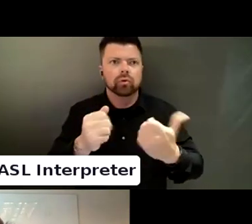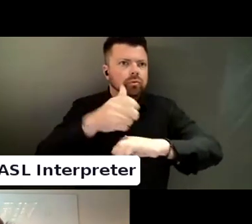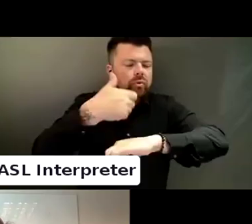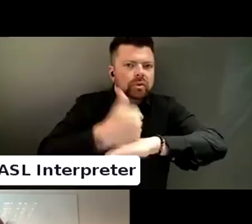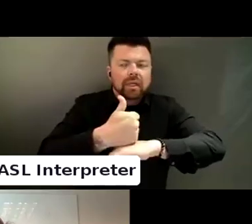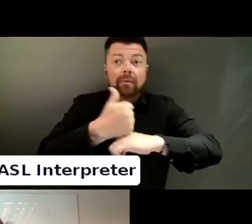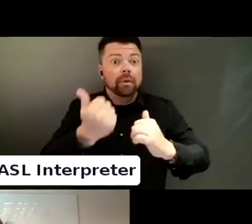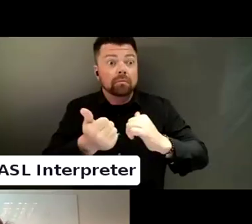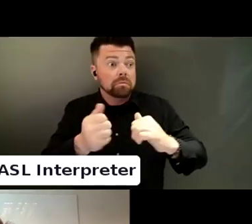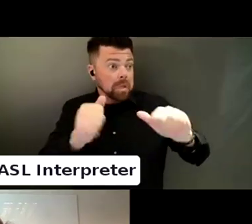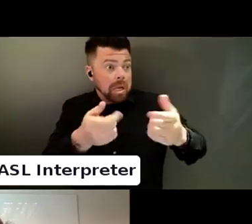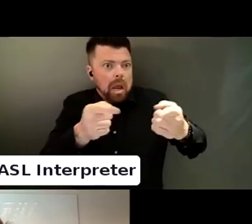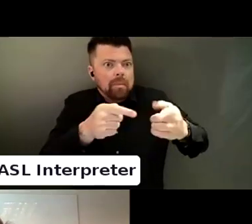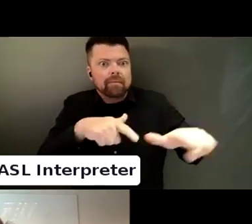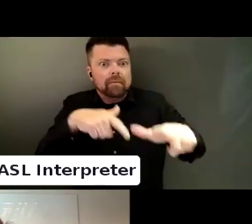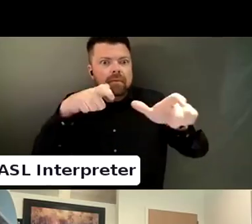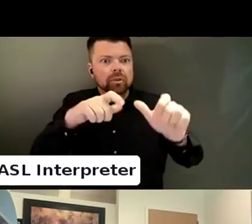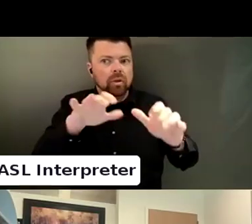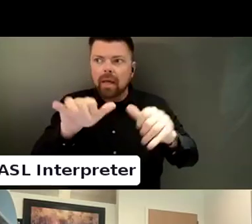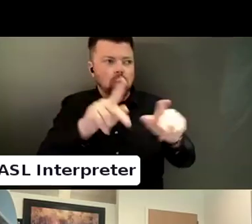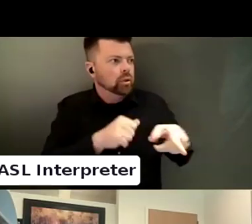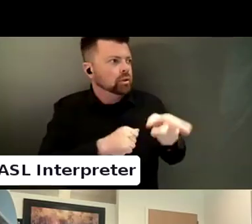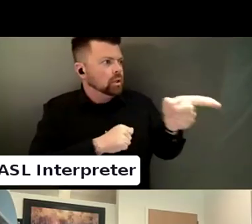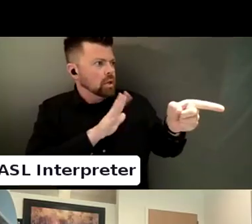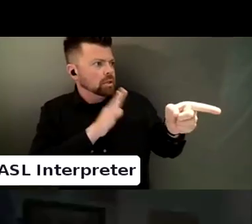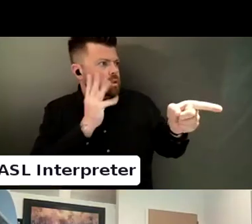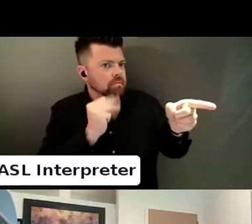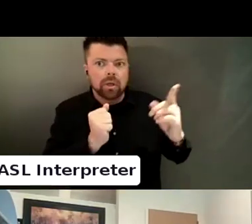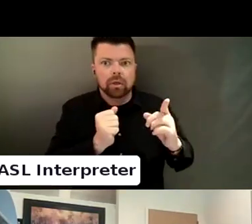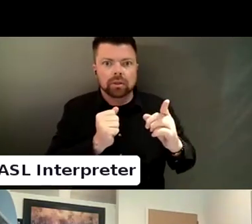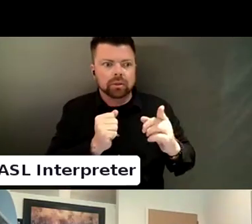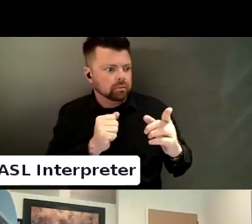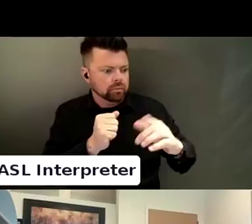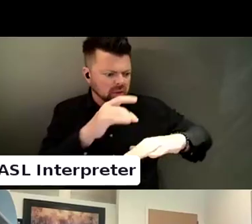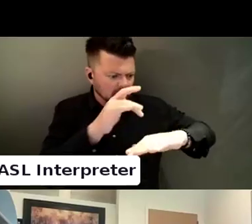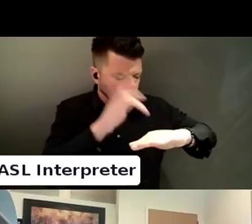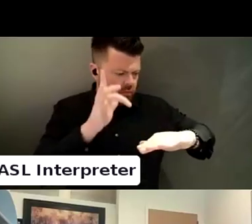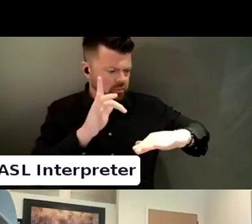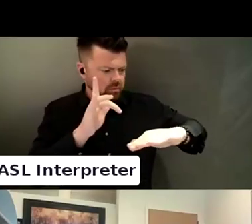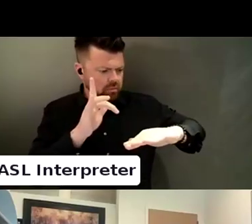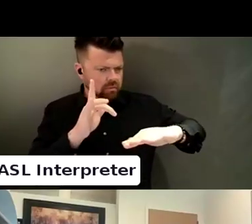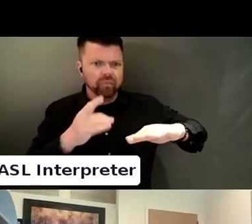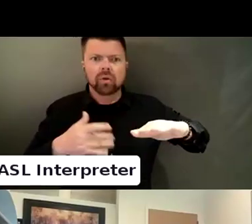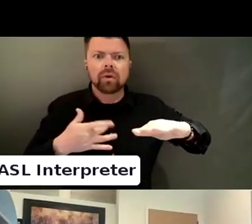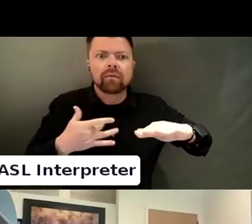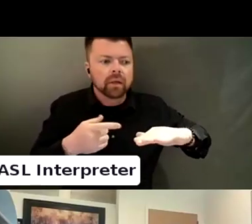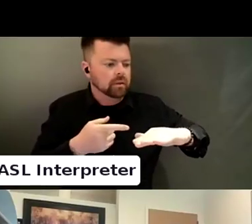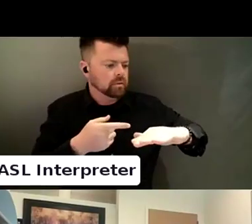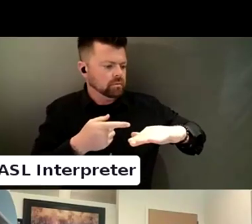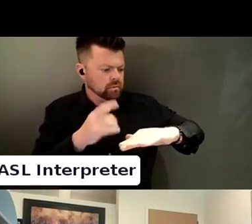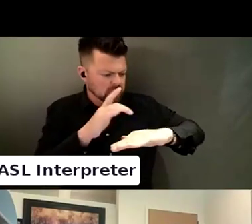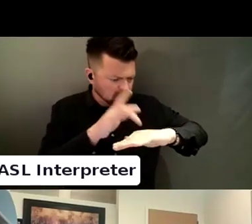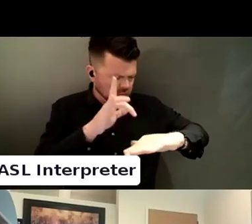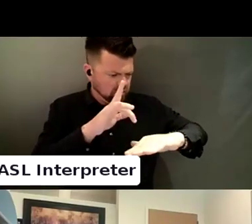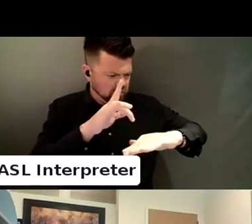said, he got to reach out and touch someone. Did he get to feel that someone? Could he feel that someone? Could he sense that? Could you talk more about